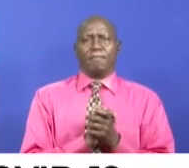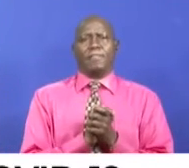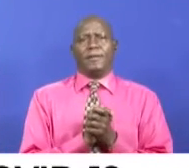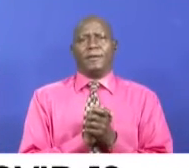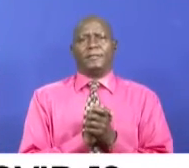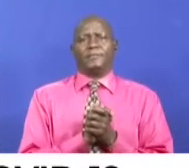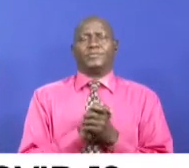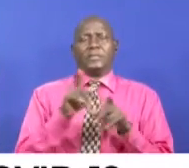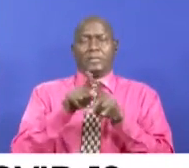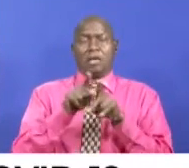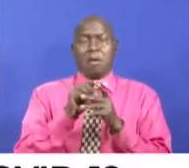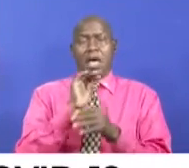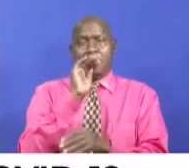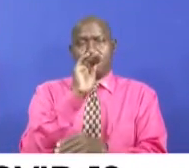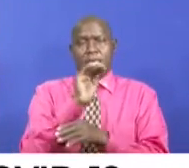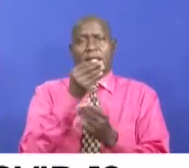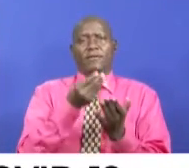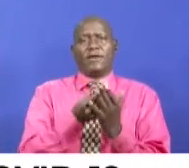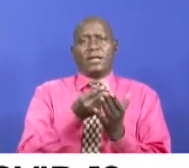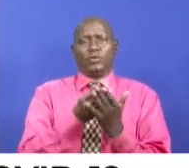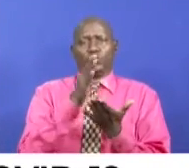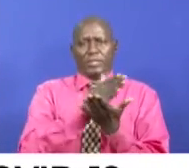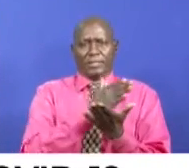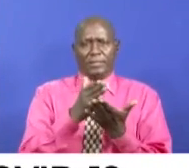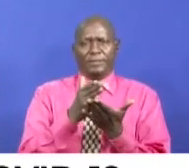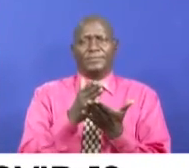I also appeal to the